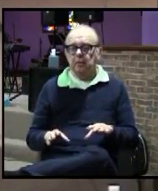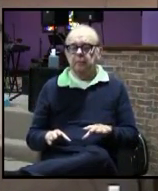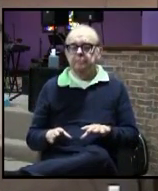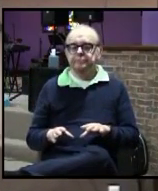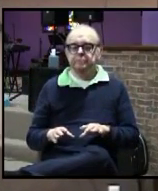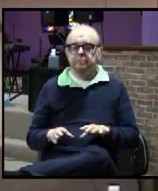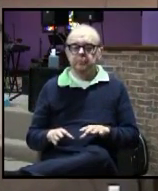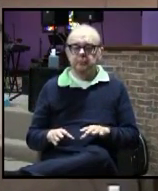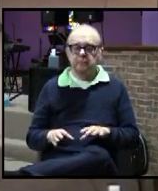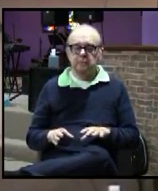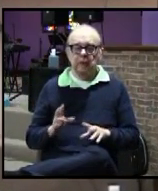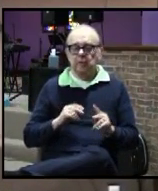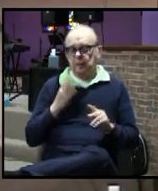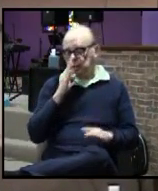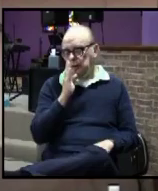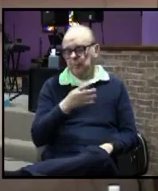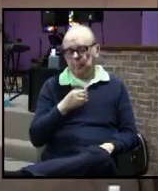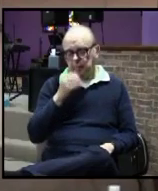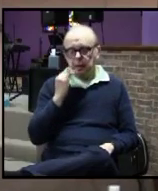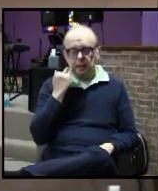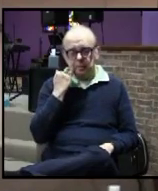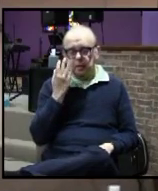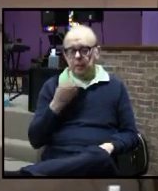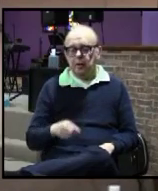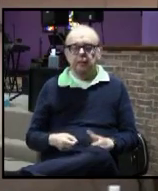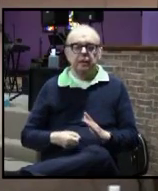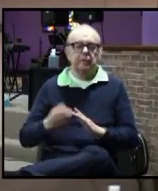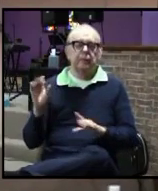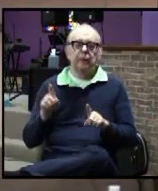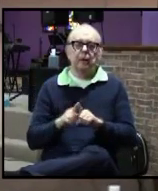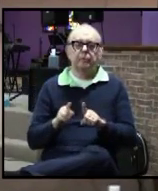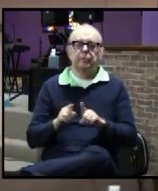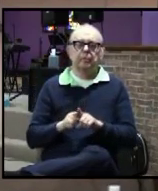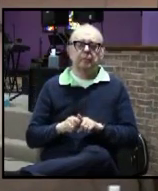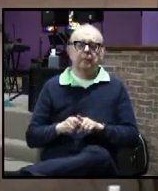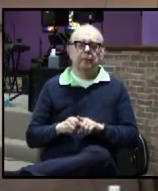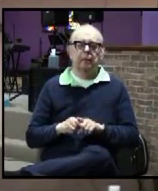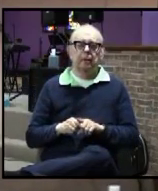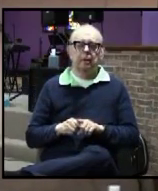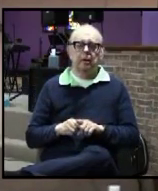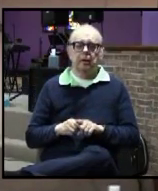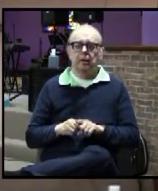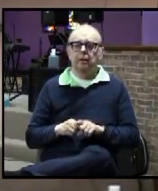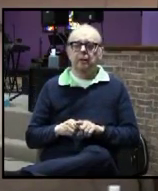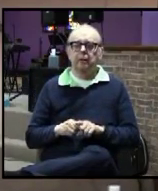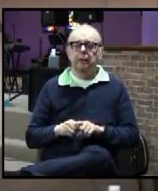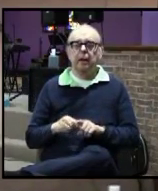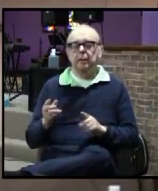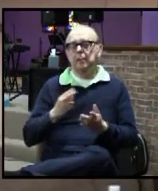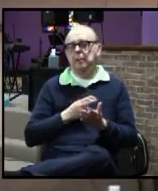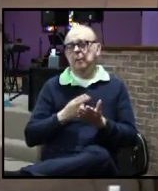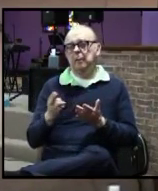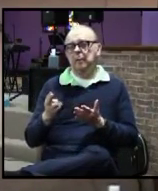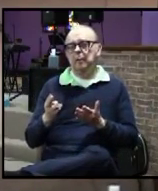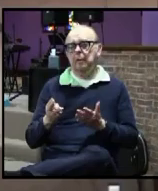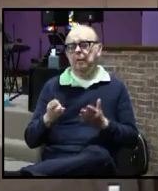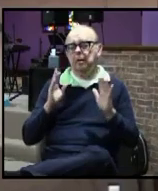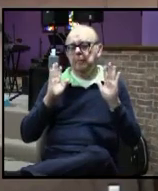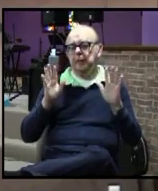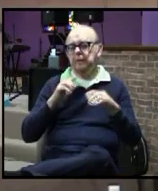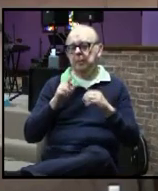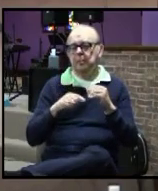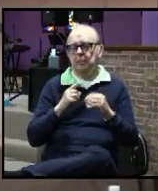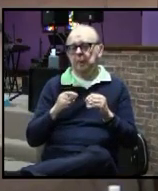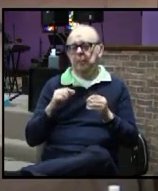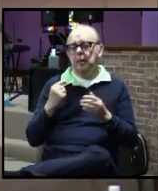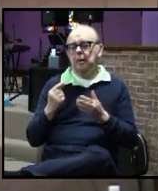were like, they would shun you. If God really knew what was going on, he'd get rid of you. Here's the truth, loved ones. Here's what's amazing